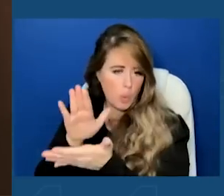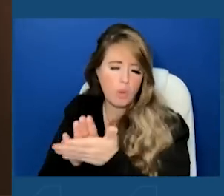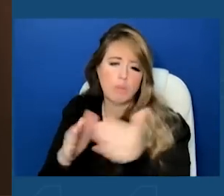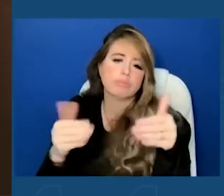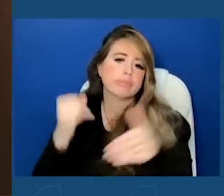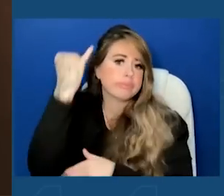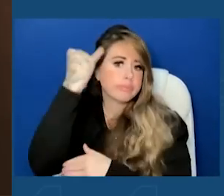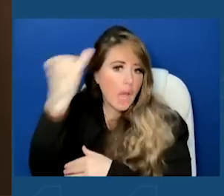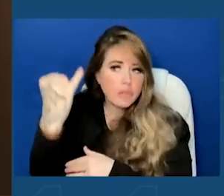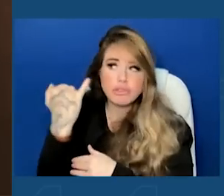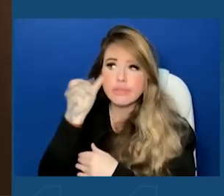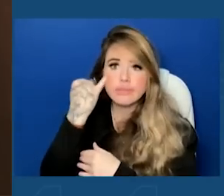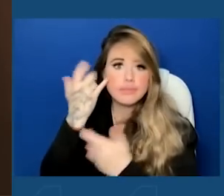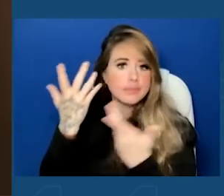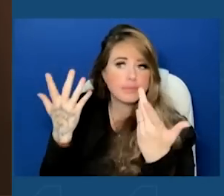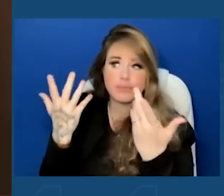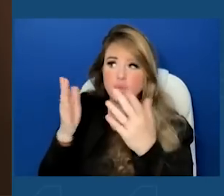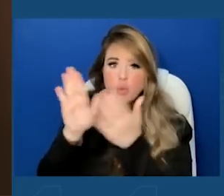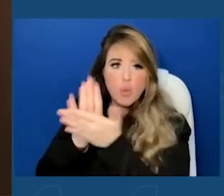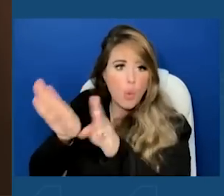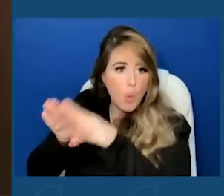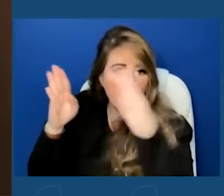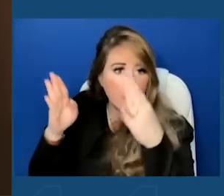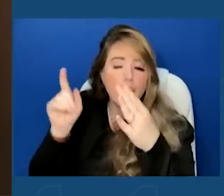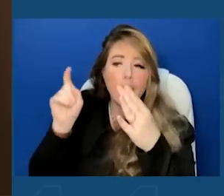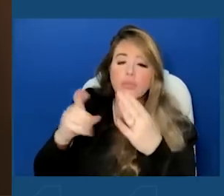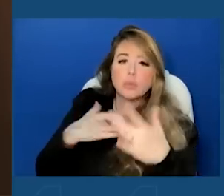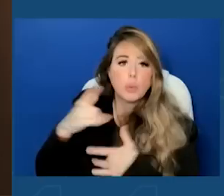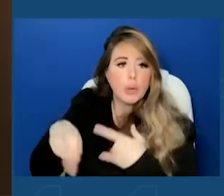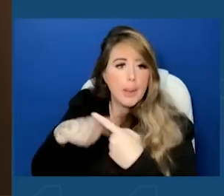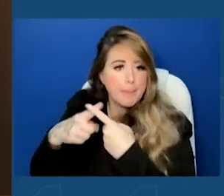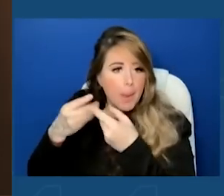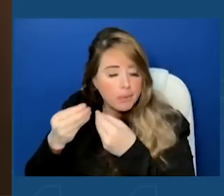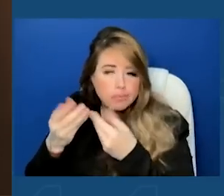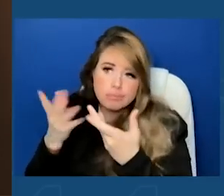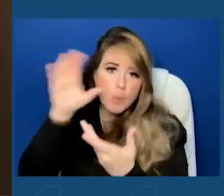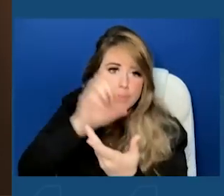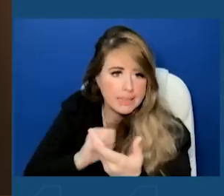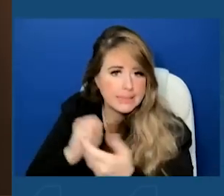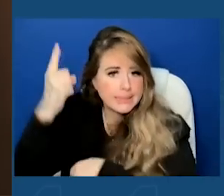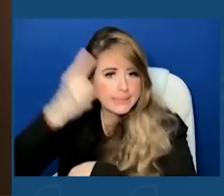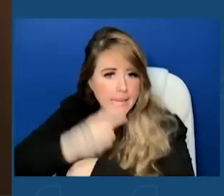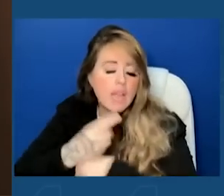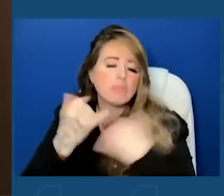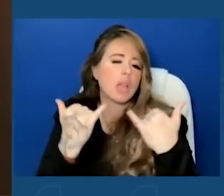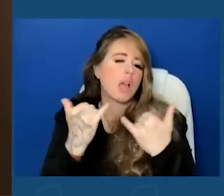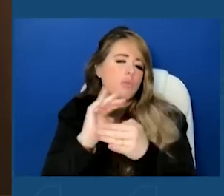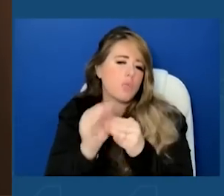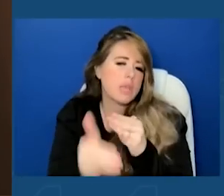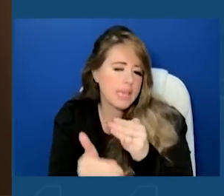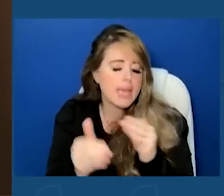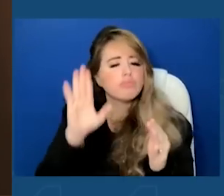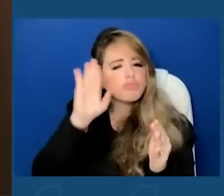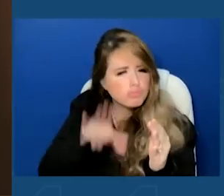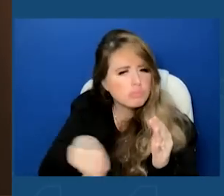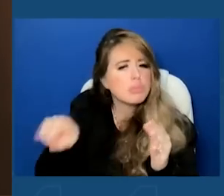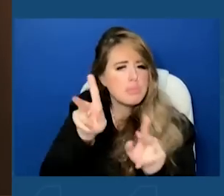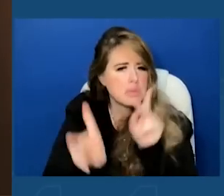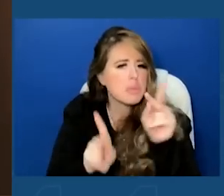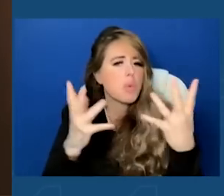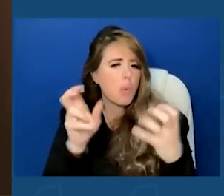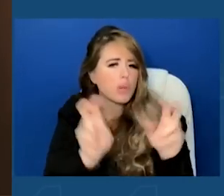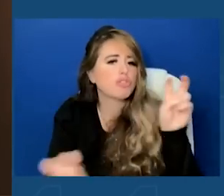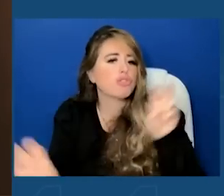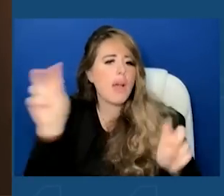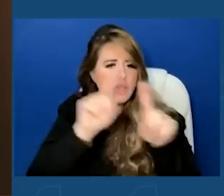of learning, and also making sure that, since today is a holiday and over the weekend was a holiday, it's a big travel weekend. But hopefully those of